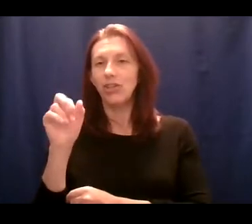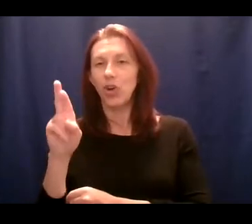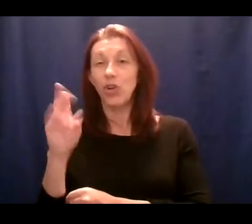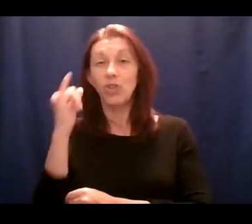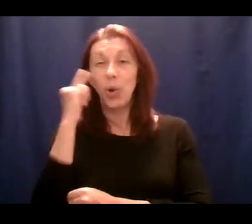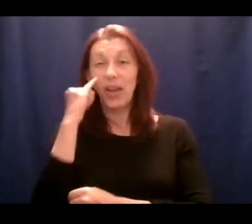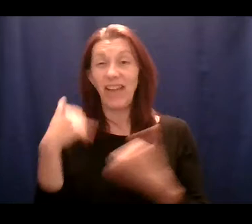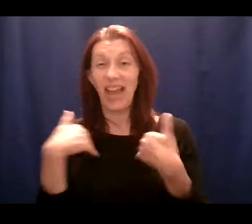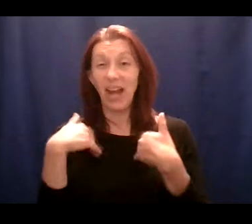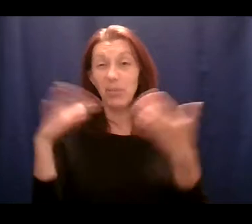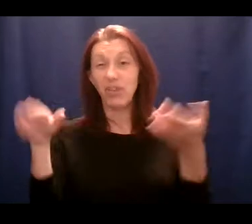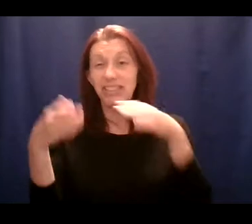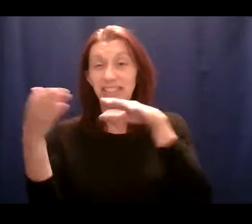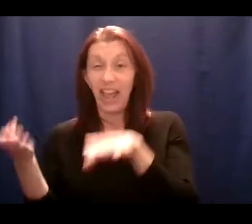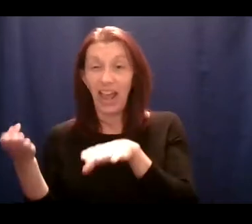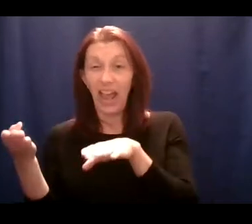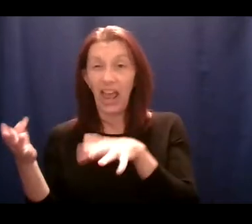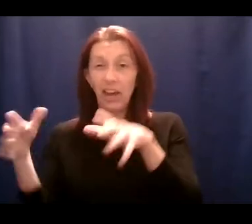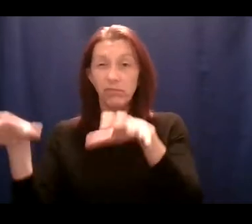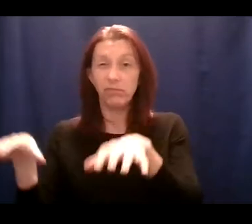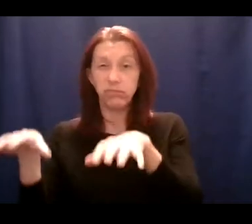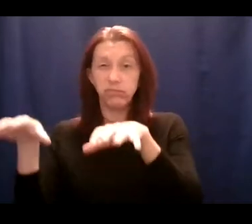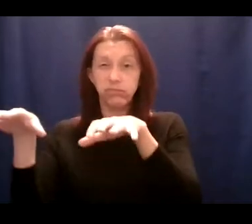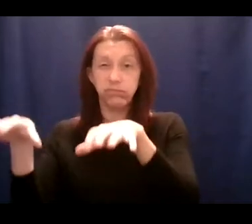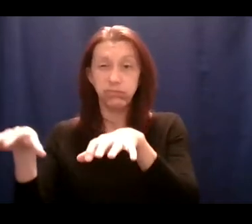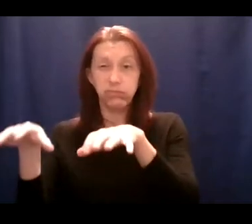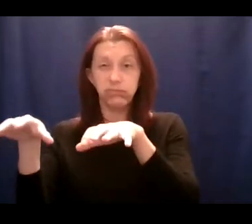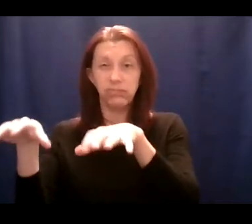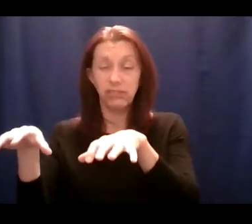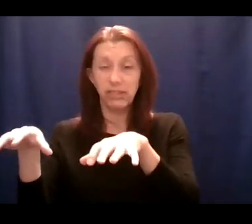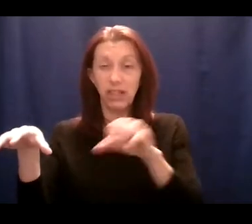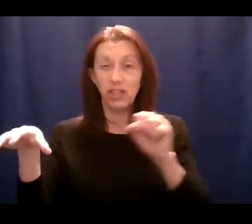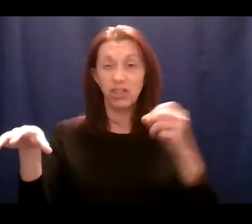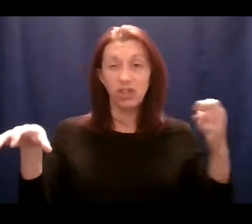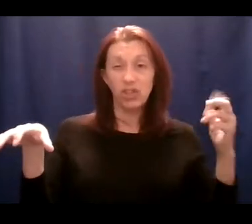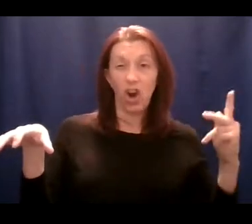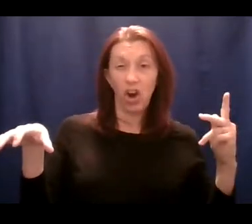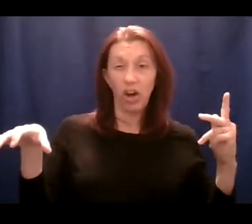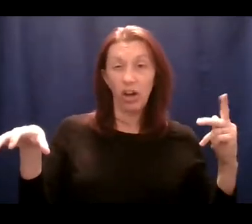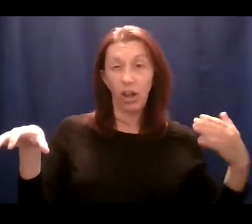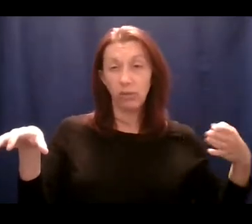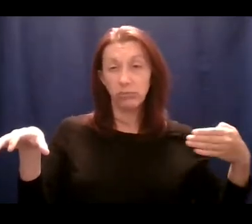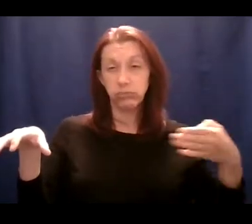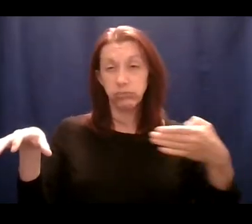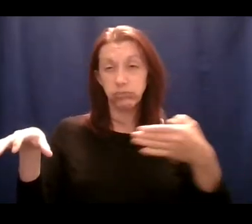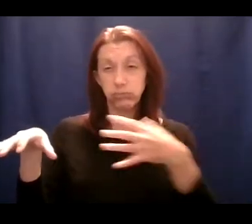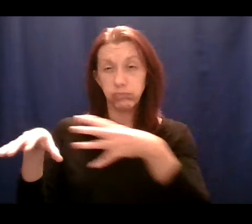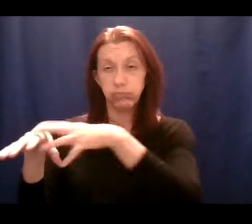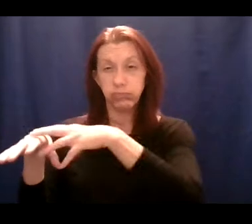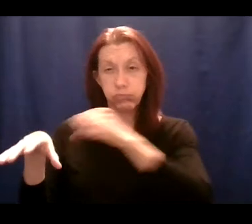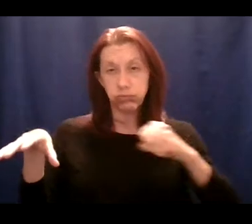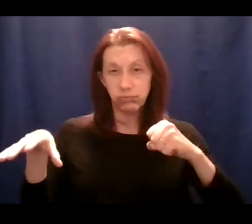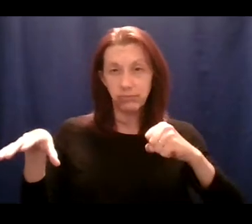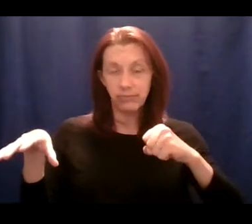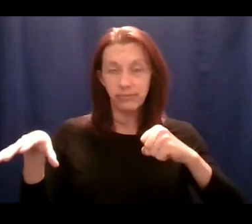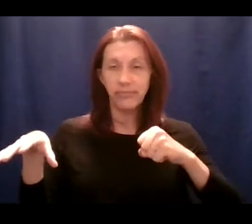those animals. But they can also catch, again, some of these larger animals like seals and sea lions. So they